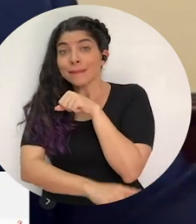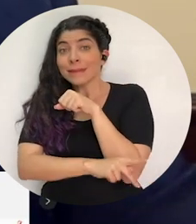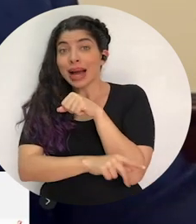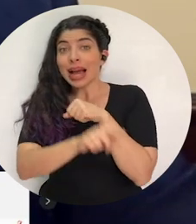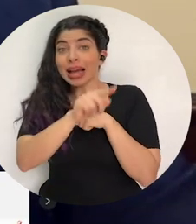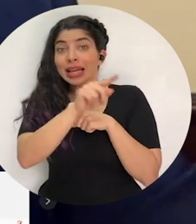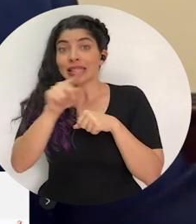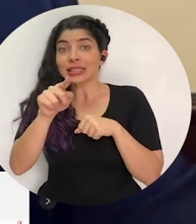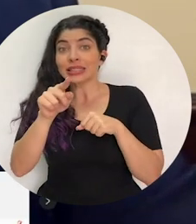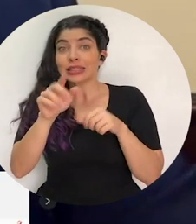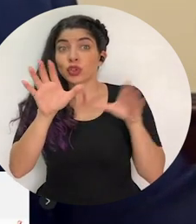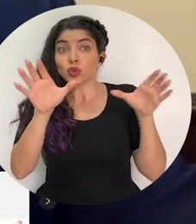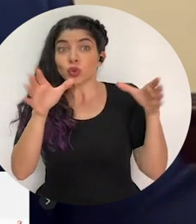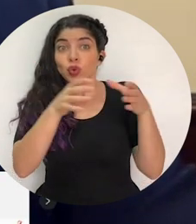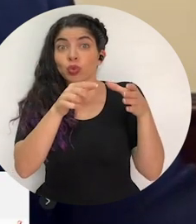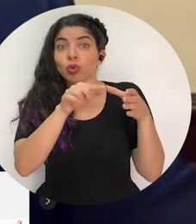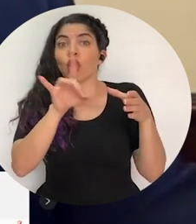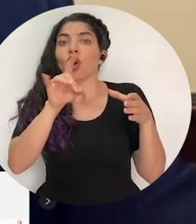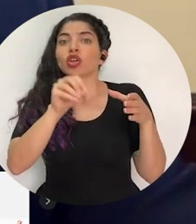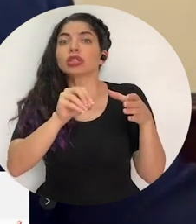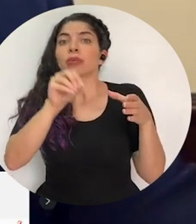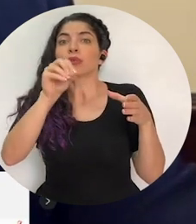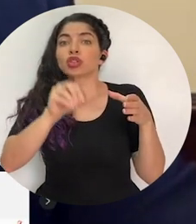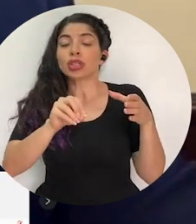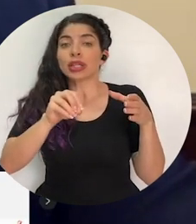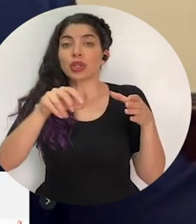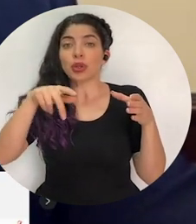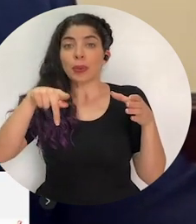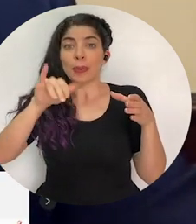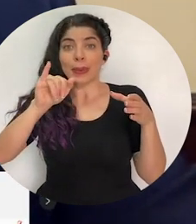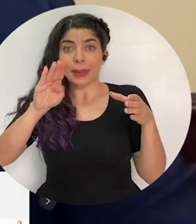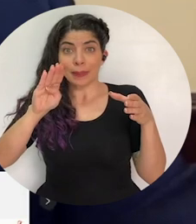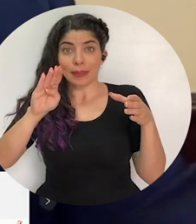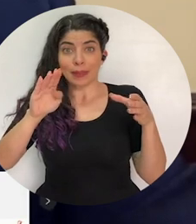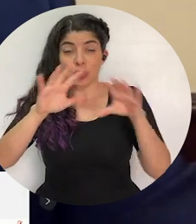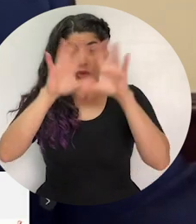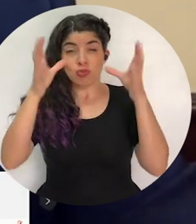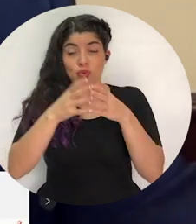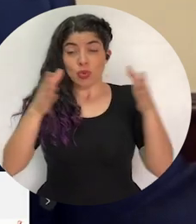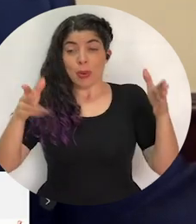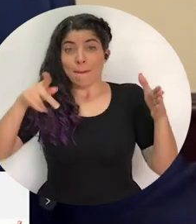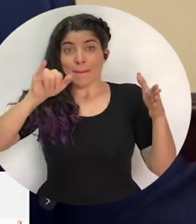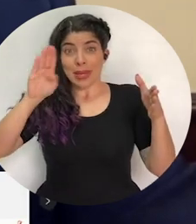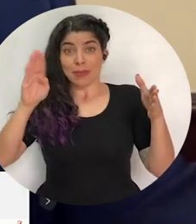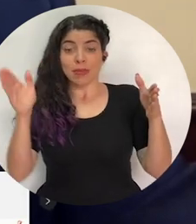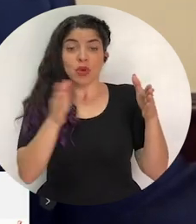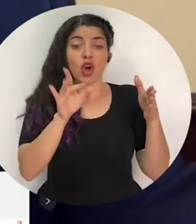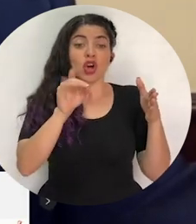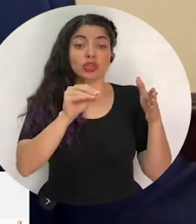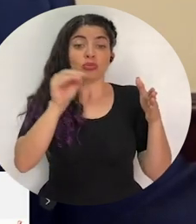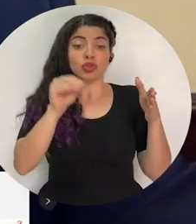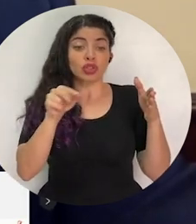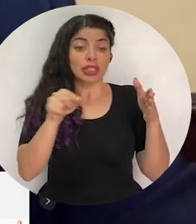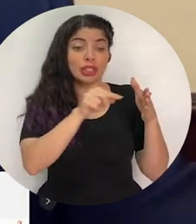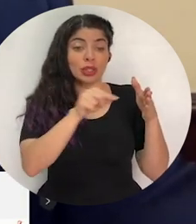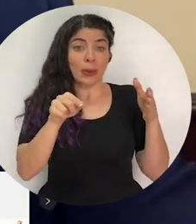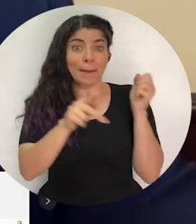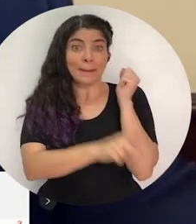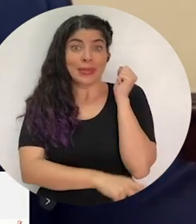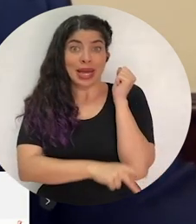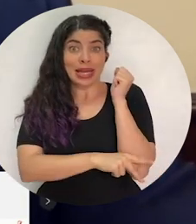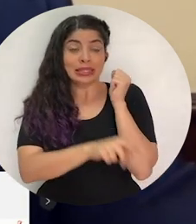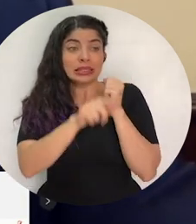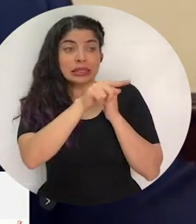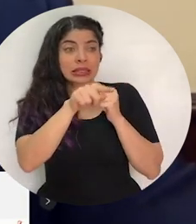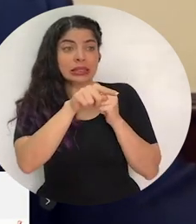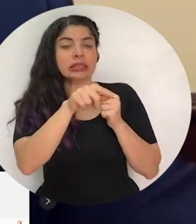represent 80% of global GDP to contribute